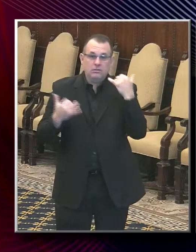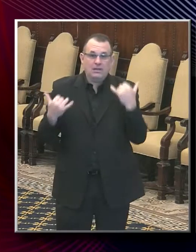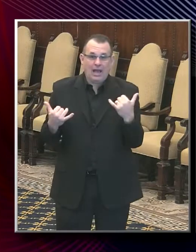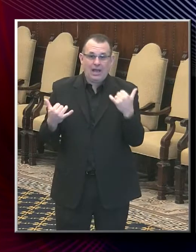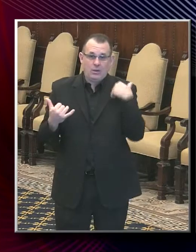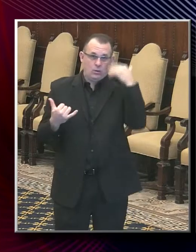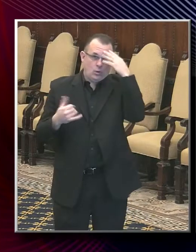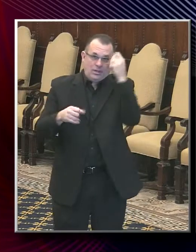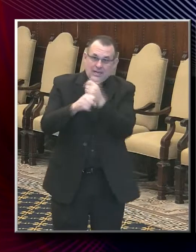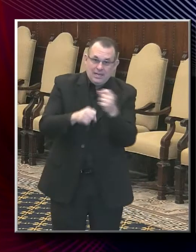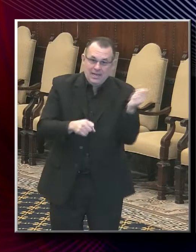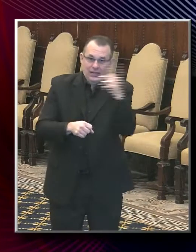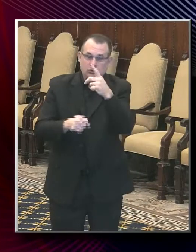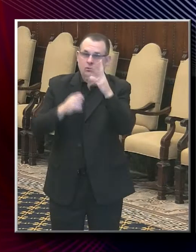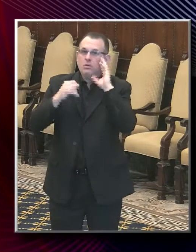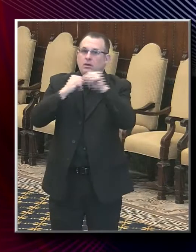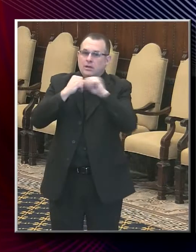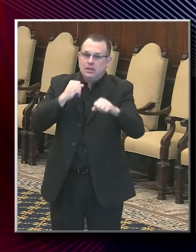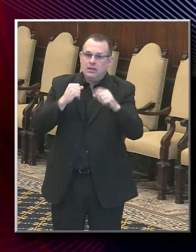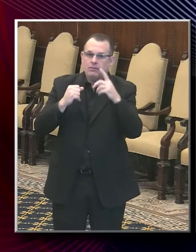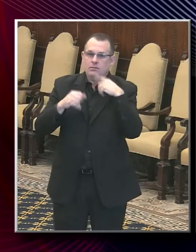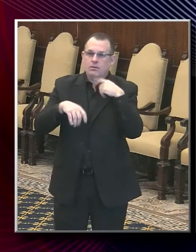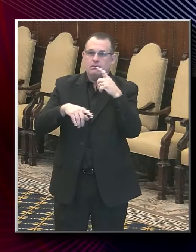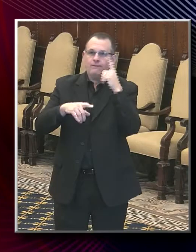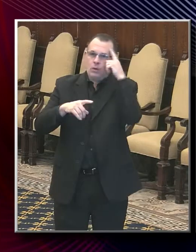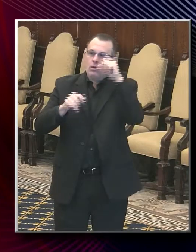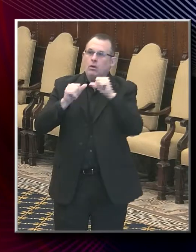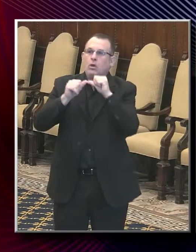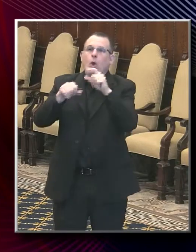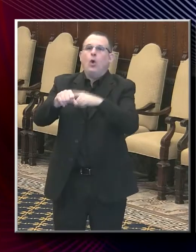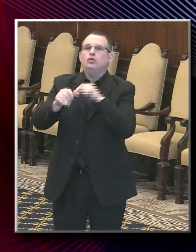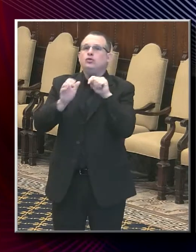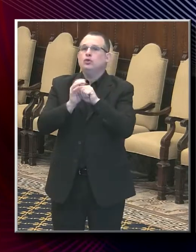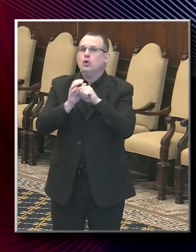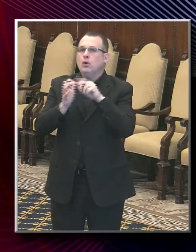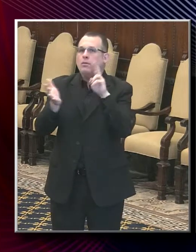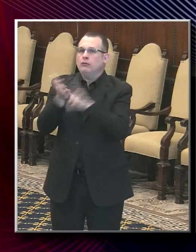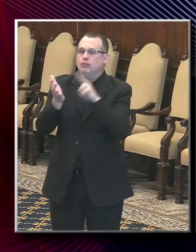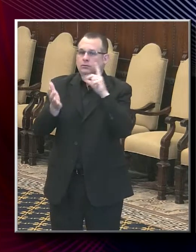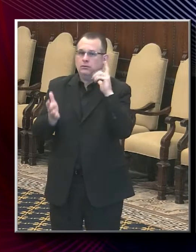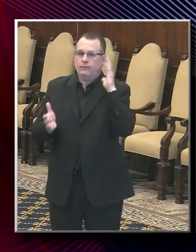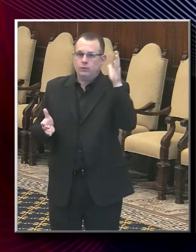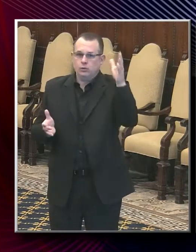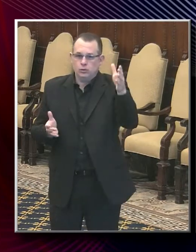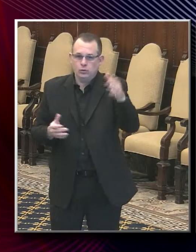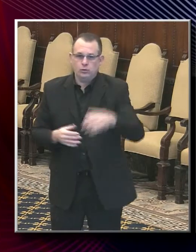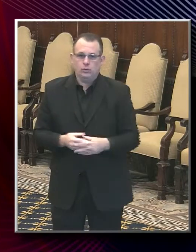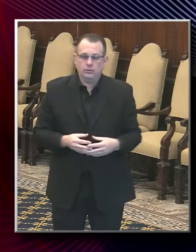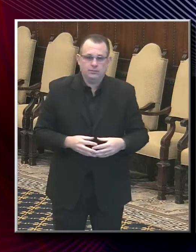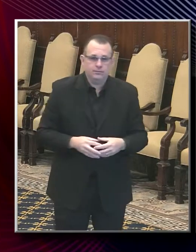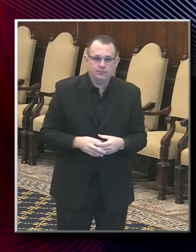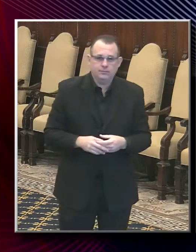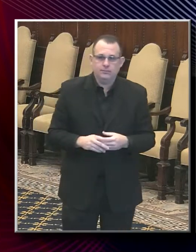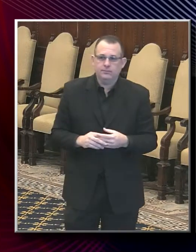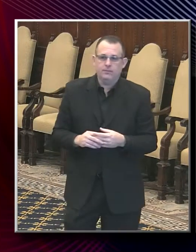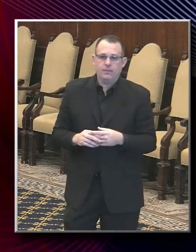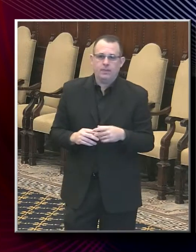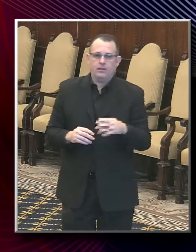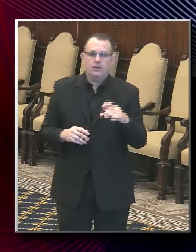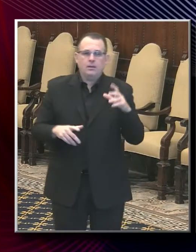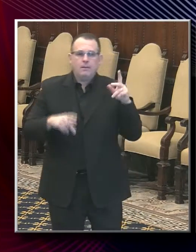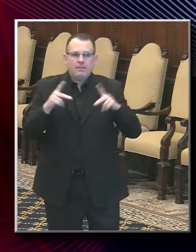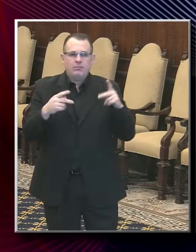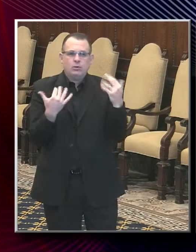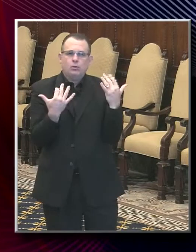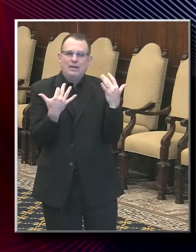deal. I look forward to ratification by the membership of Local 22. I know many Philadelphians are receiving or waiting to